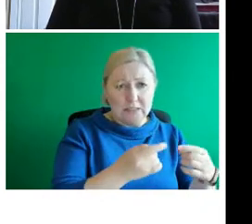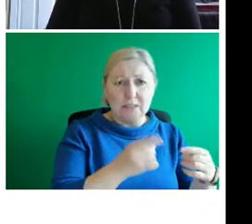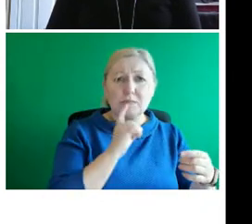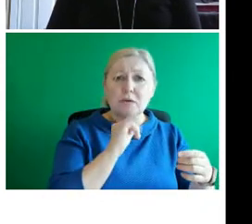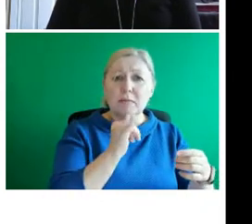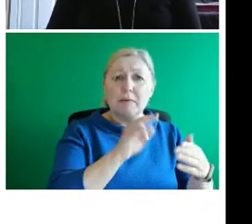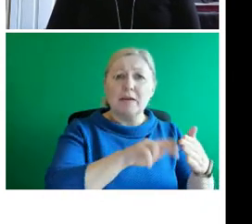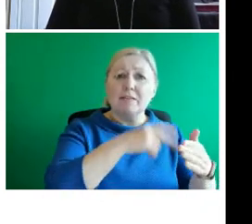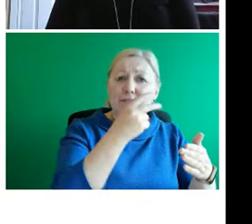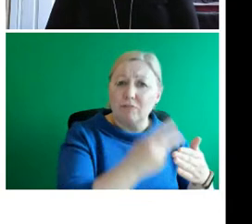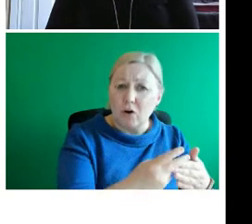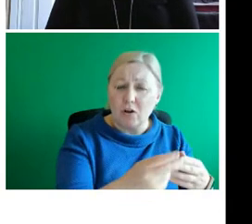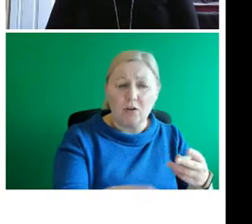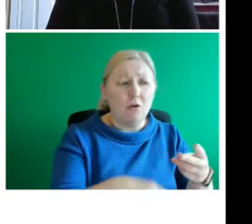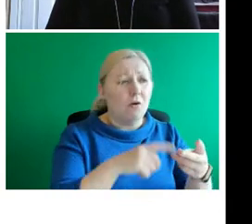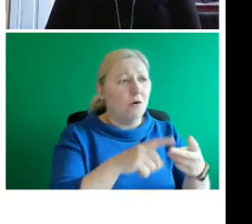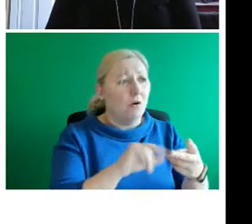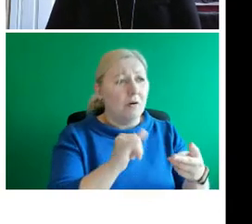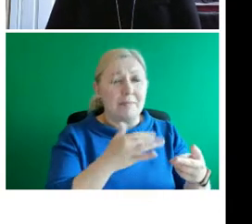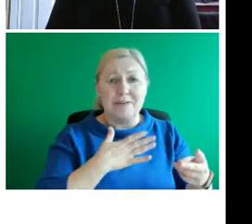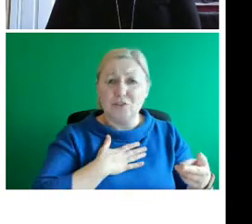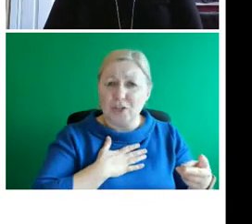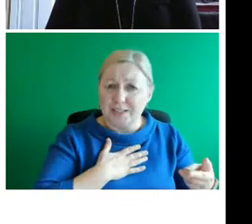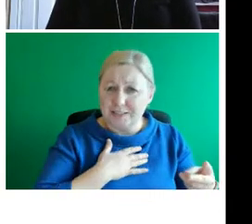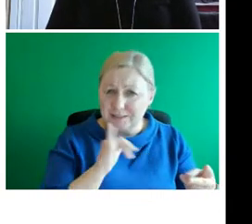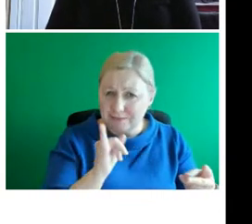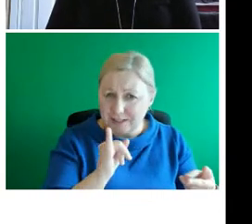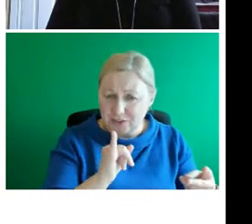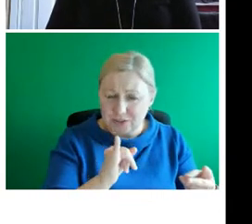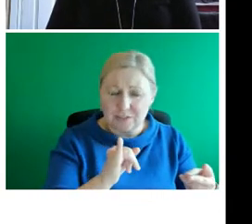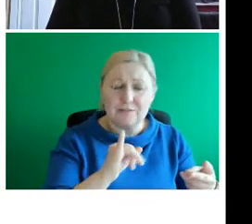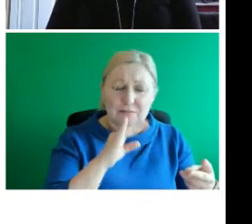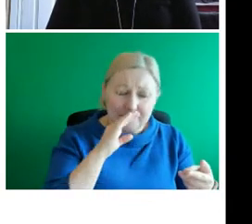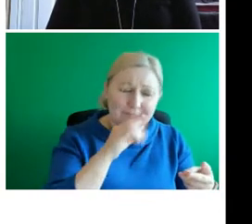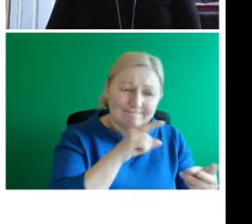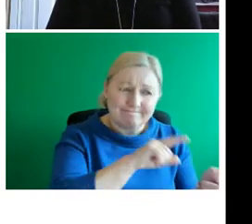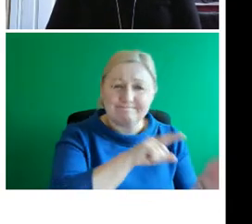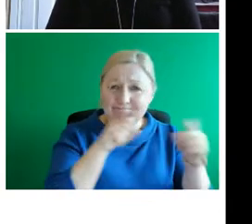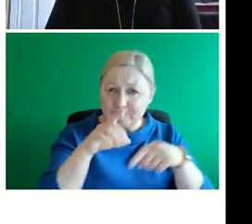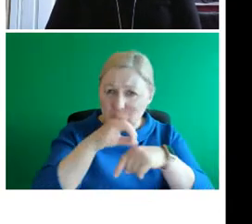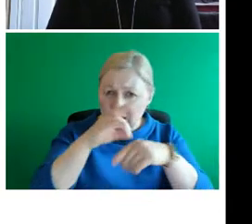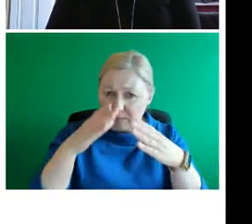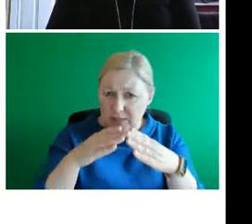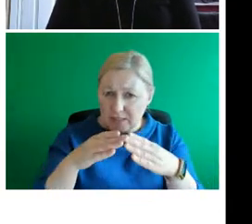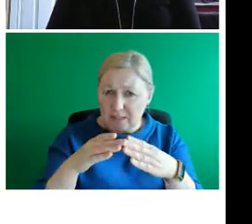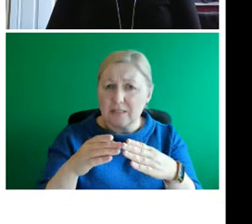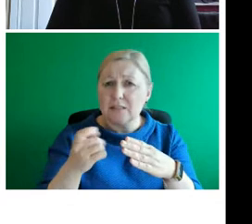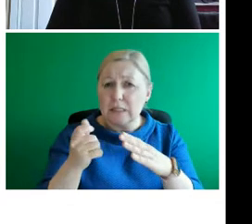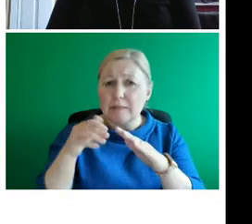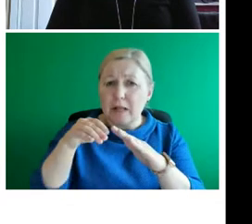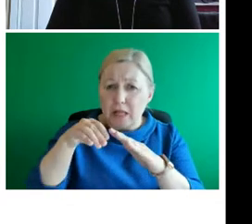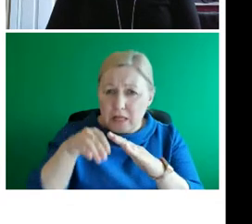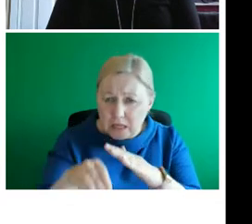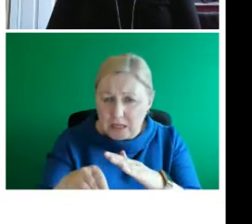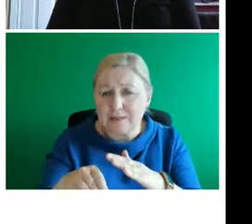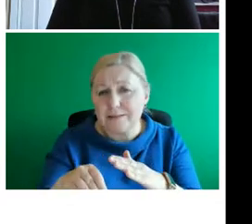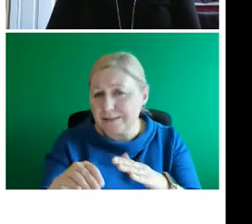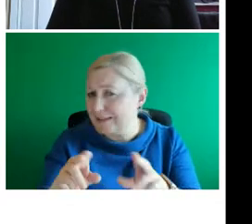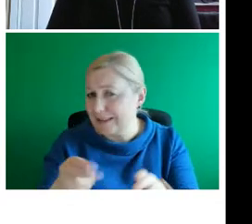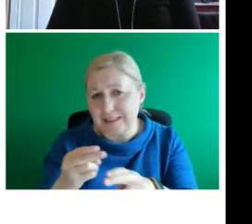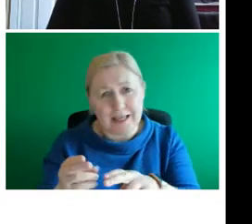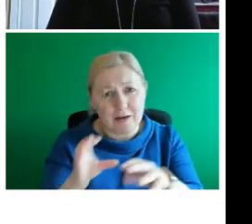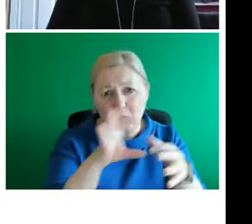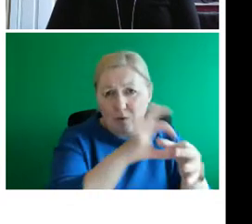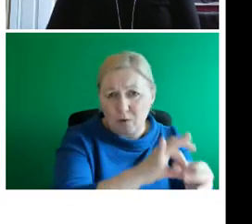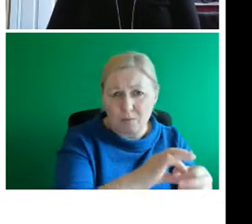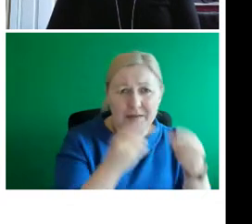chest infection and they'll end up going into hospital, and then they just don't recover their baseline functioning and end up going to long-term care then because they would need